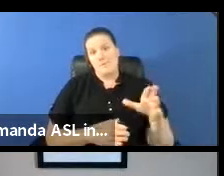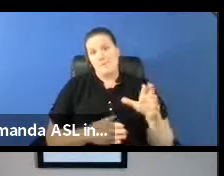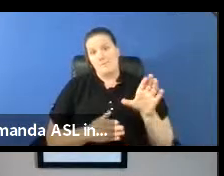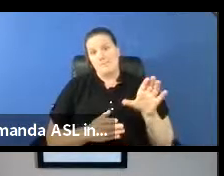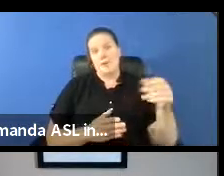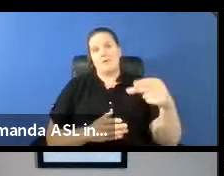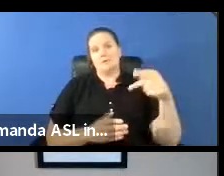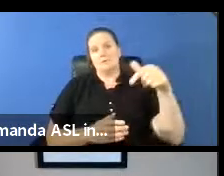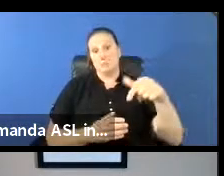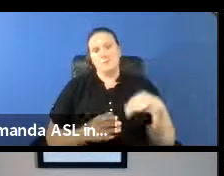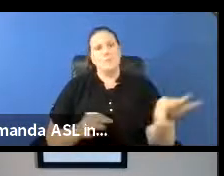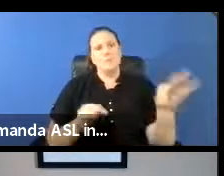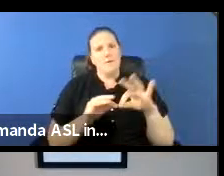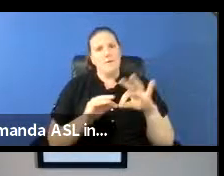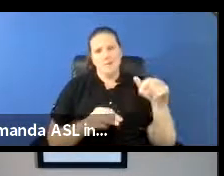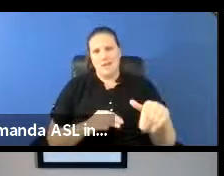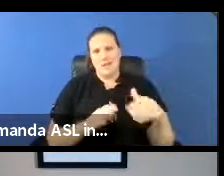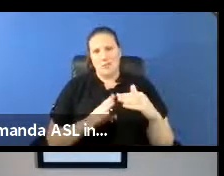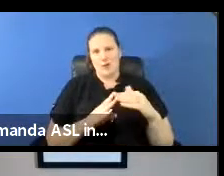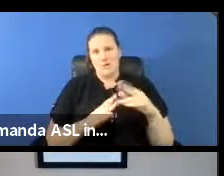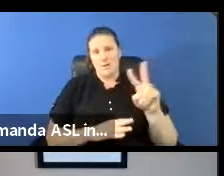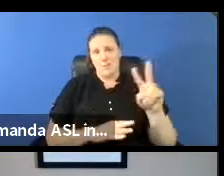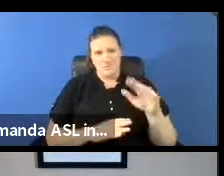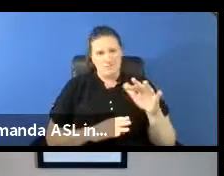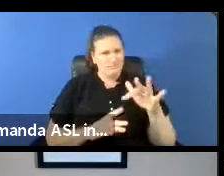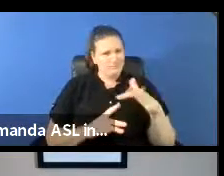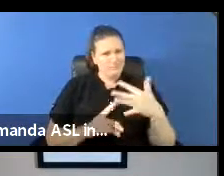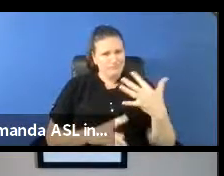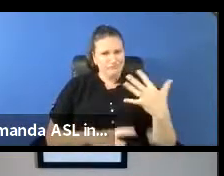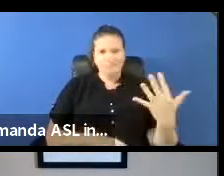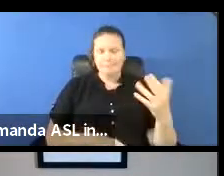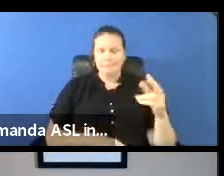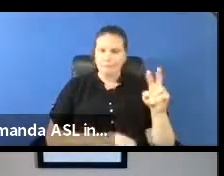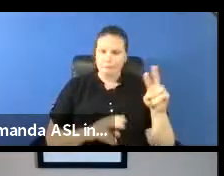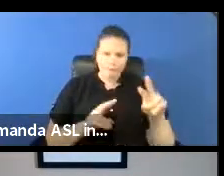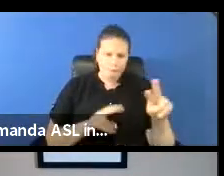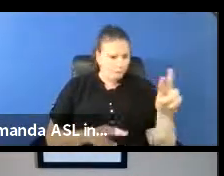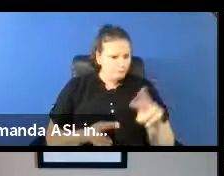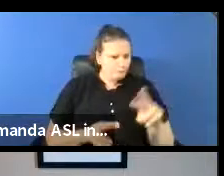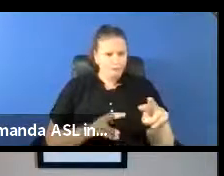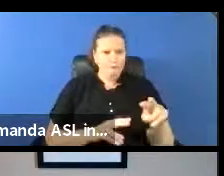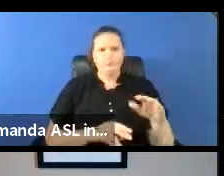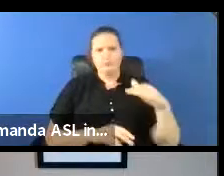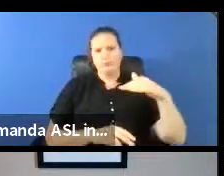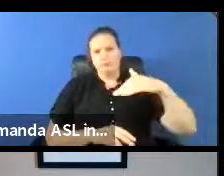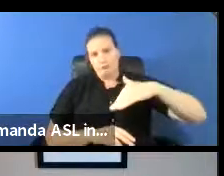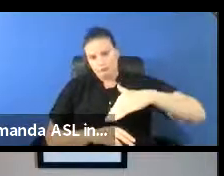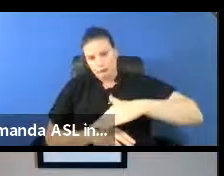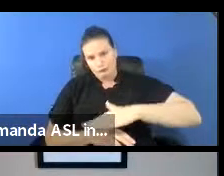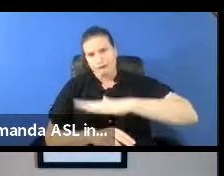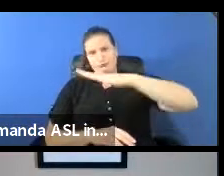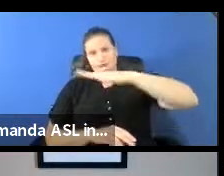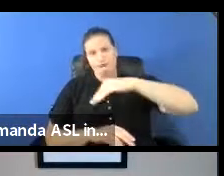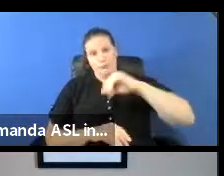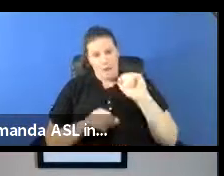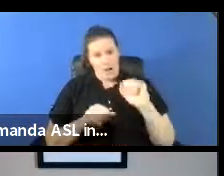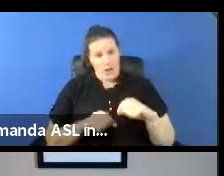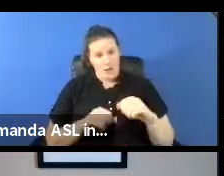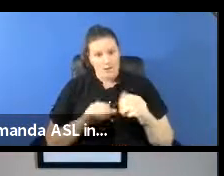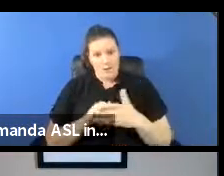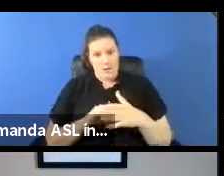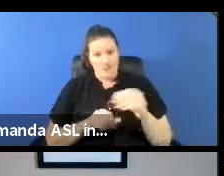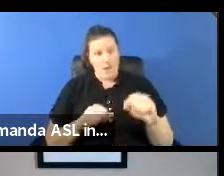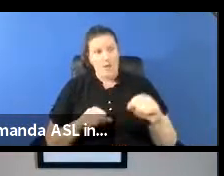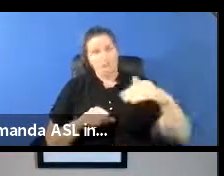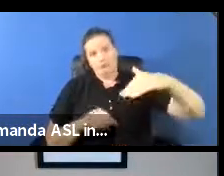into downtown Vancouver. All of these things were looked at and grades were looked at to see, okay, is this feasible